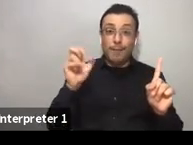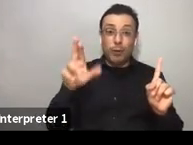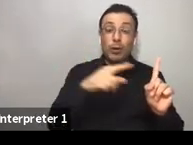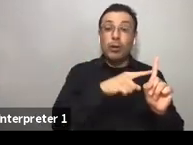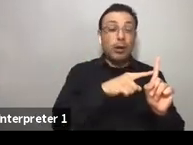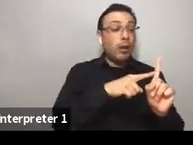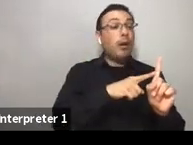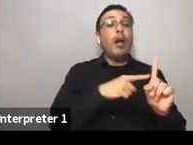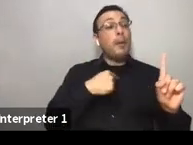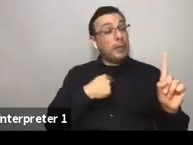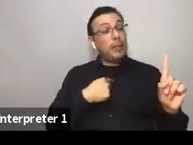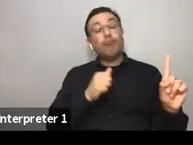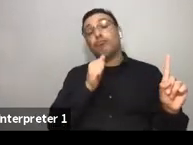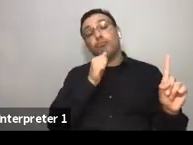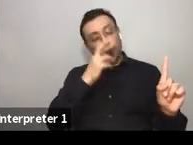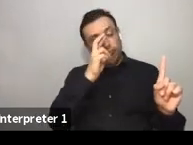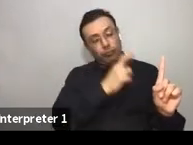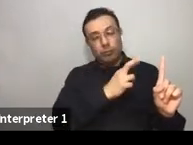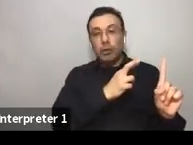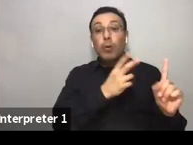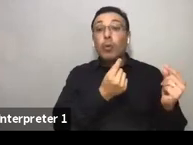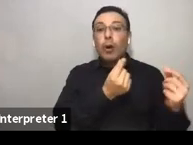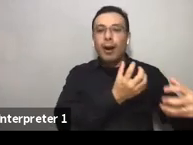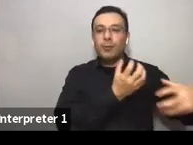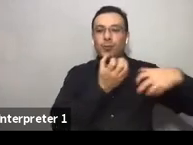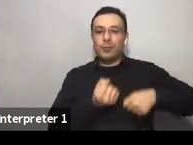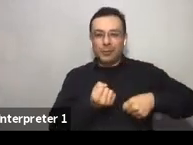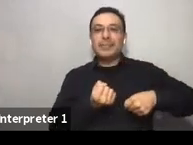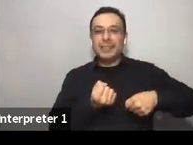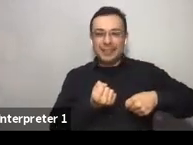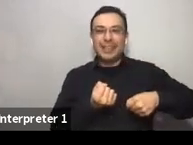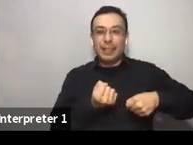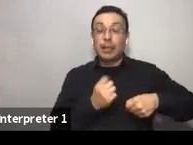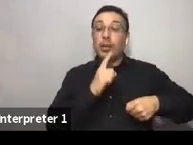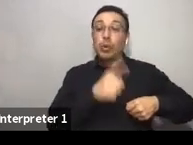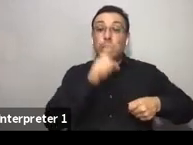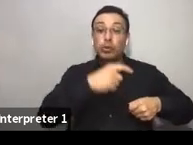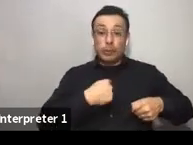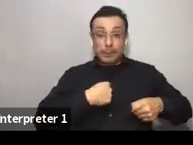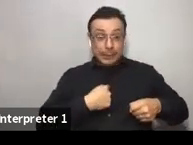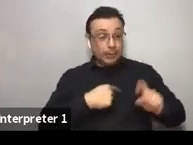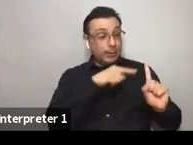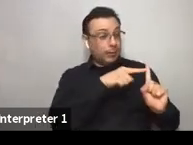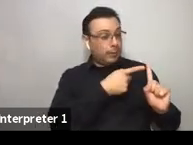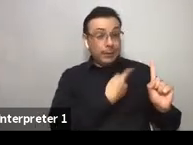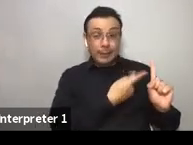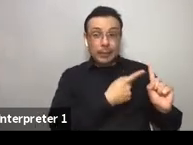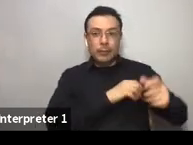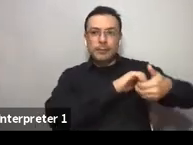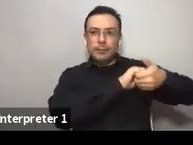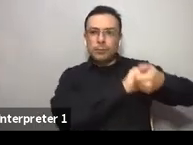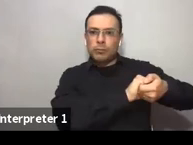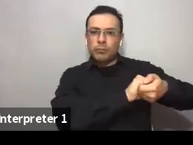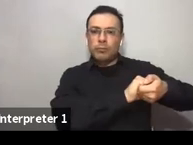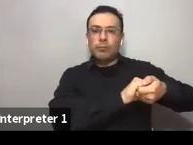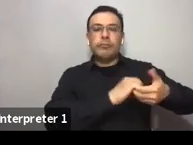work and that your primary purpose is really to be a partner with them on their path to safety and healing. They see that